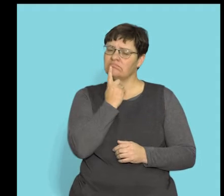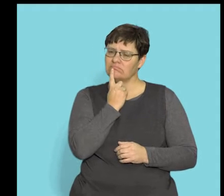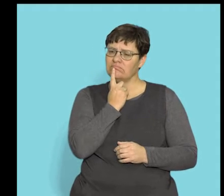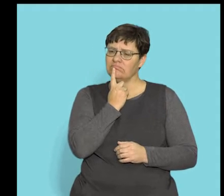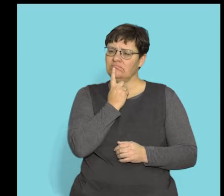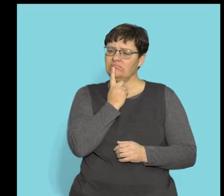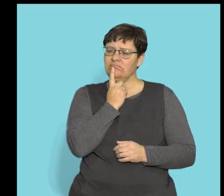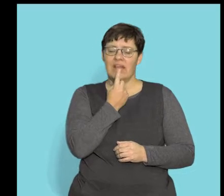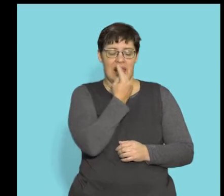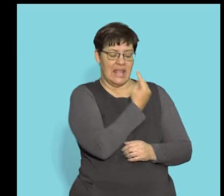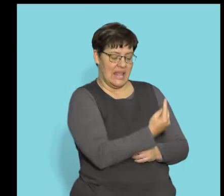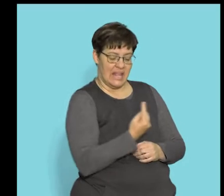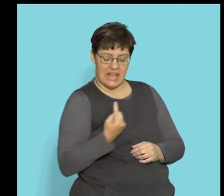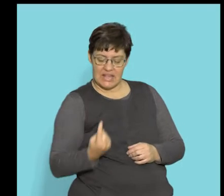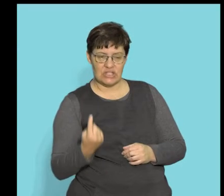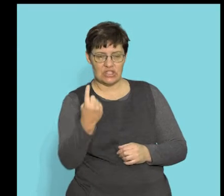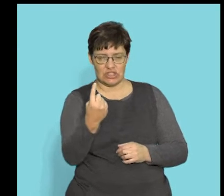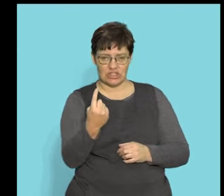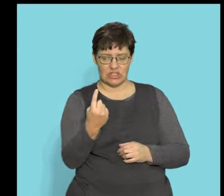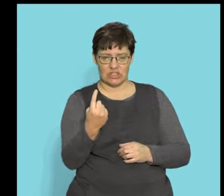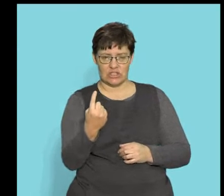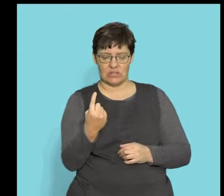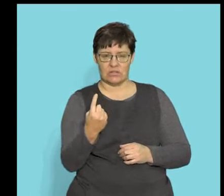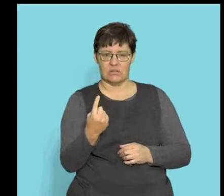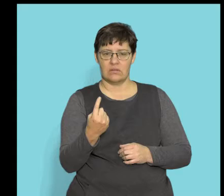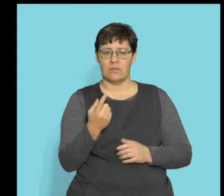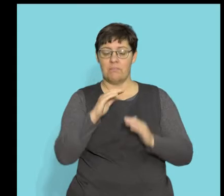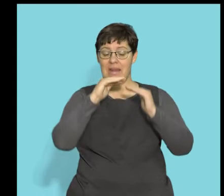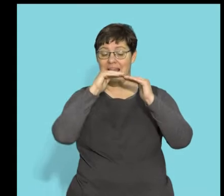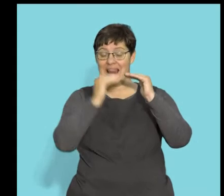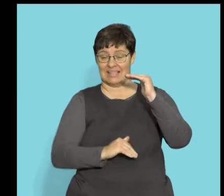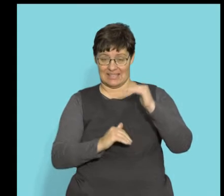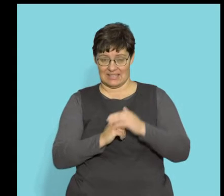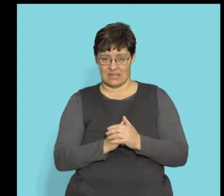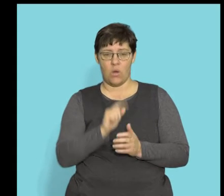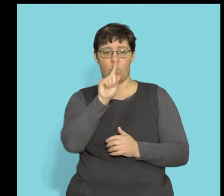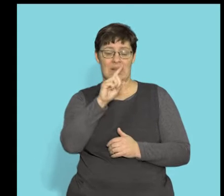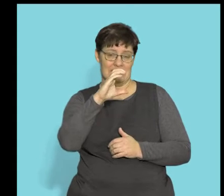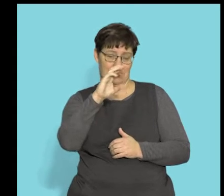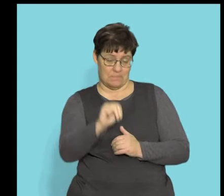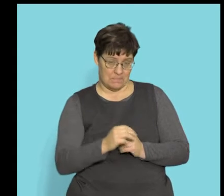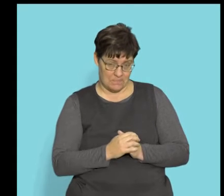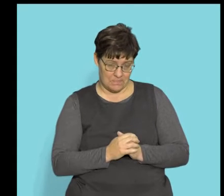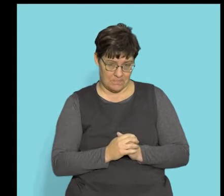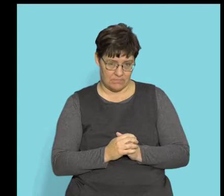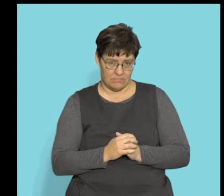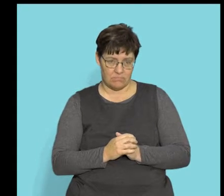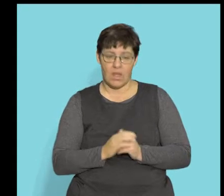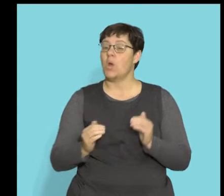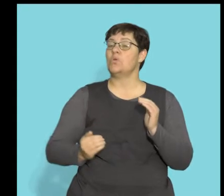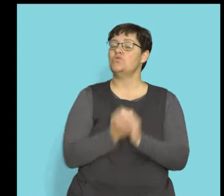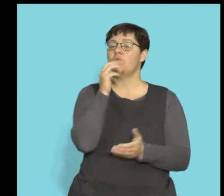So it says if each side of this cubed was decreased by 1